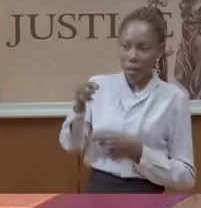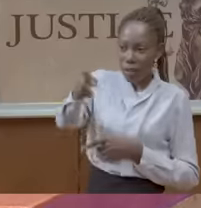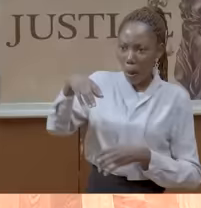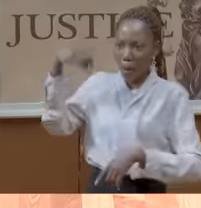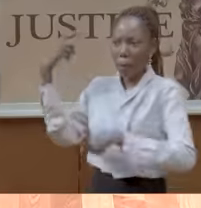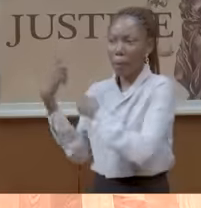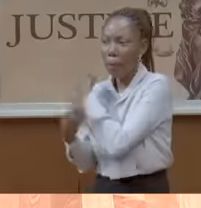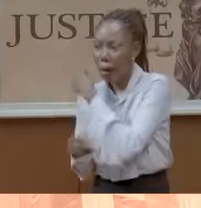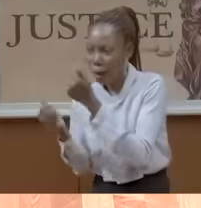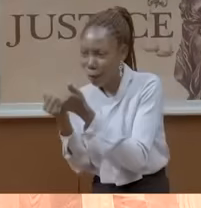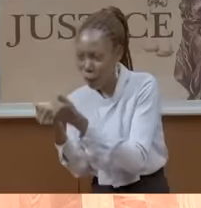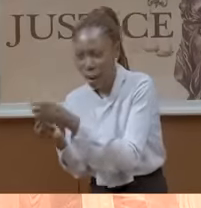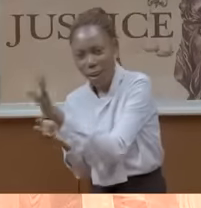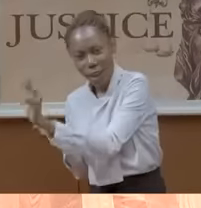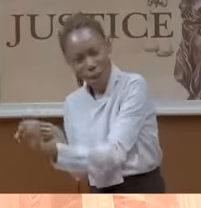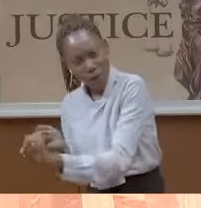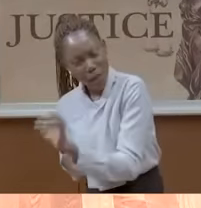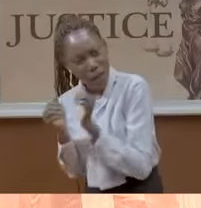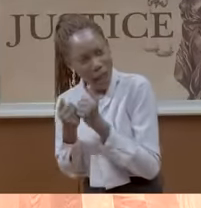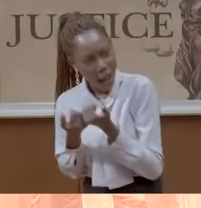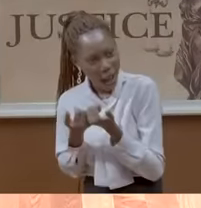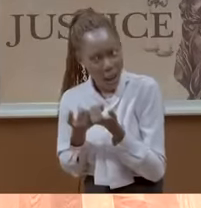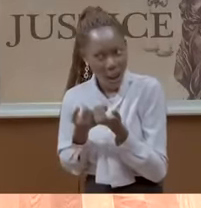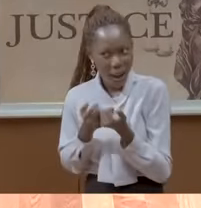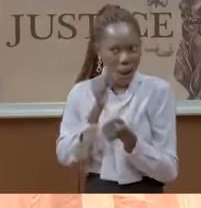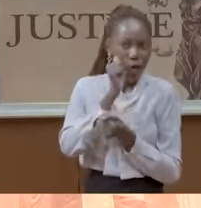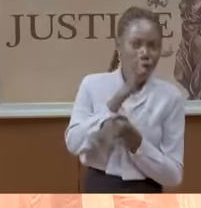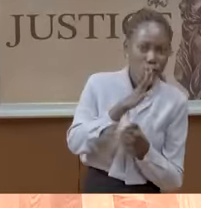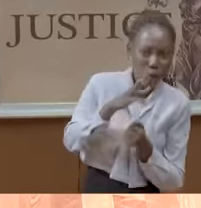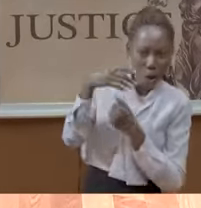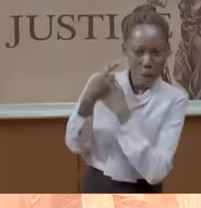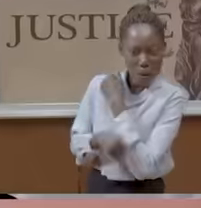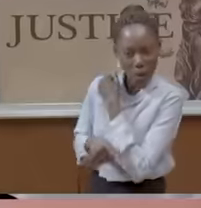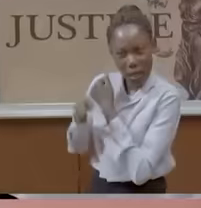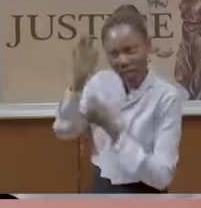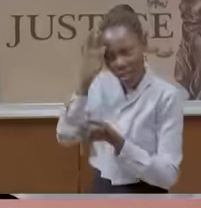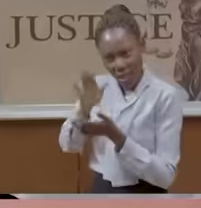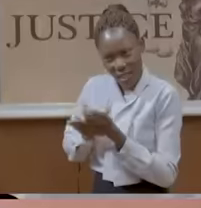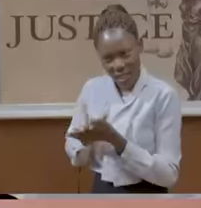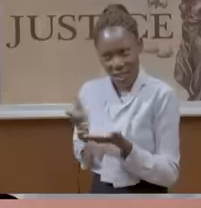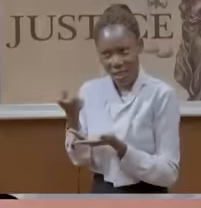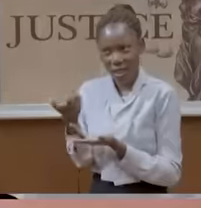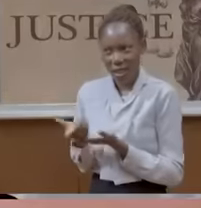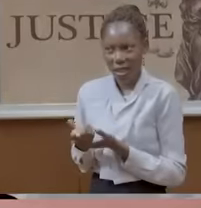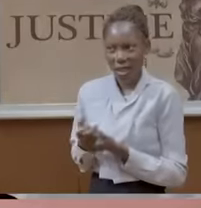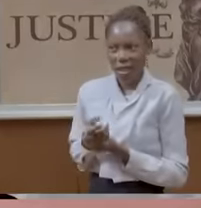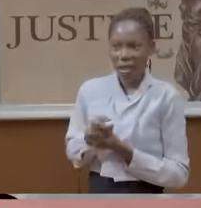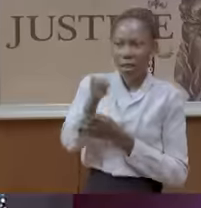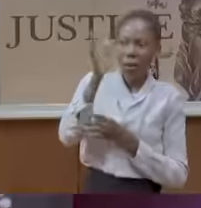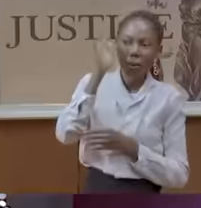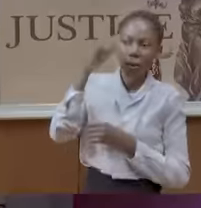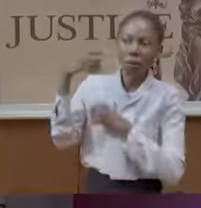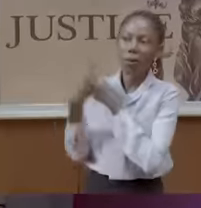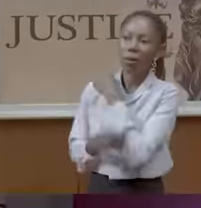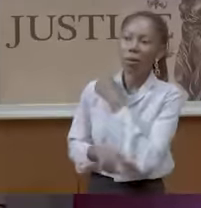hell. This woman beats me. A woman beats a woman. And she will say, I'm not beating. God will judge me. She will beat me.